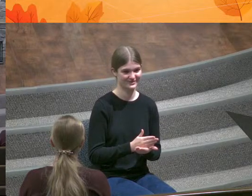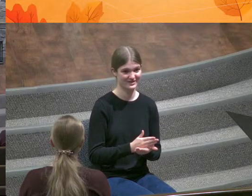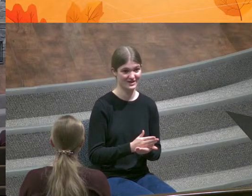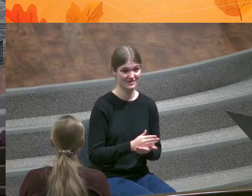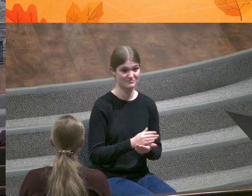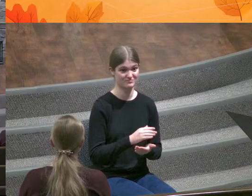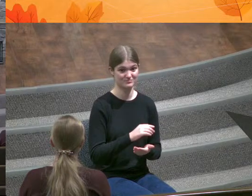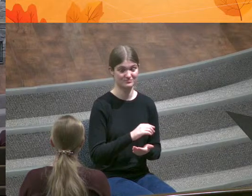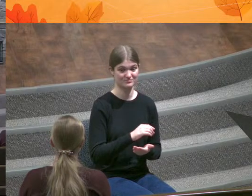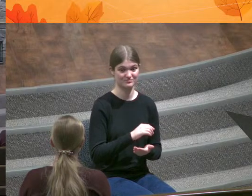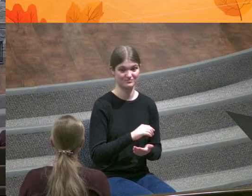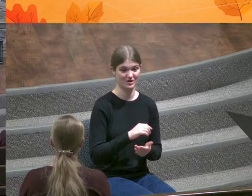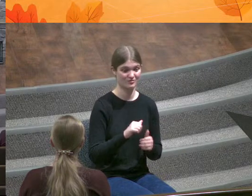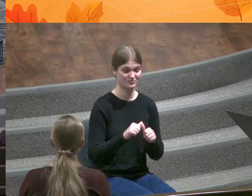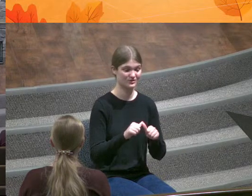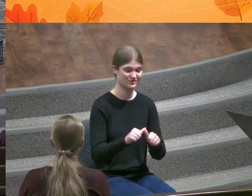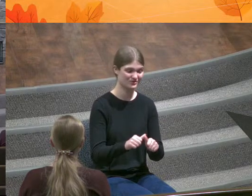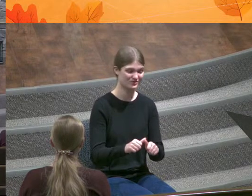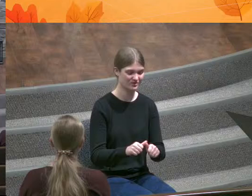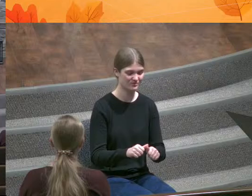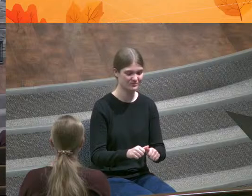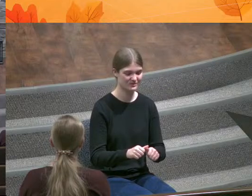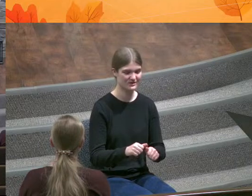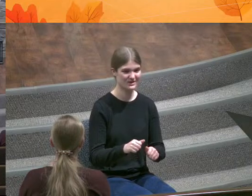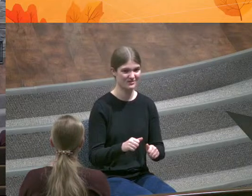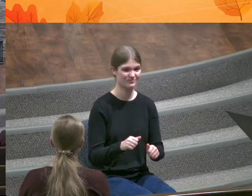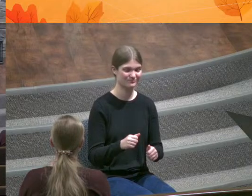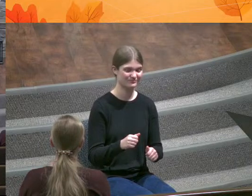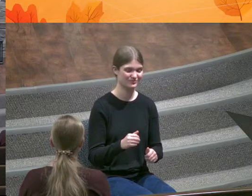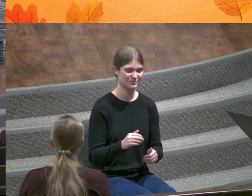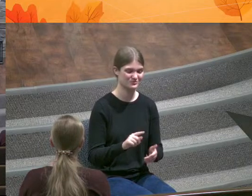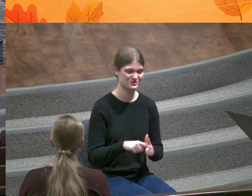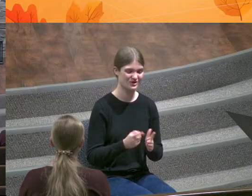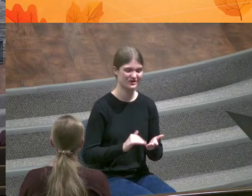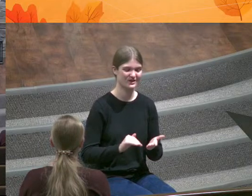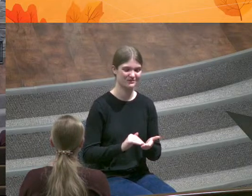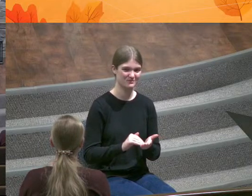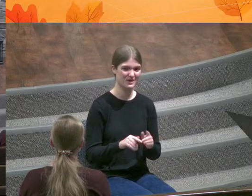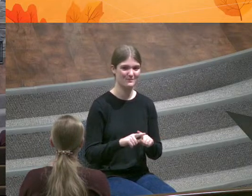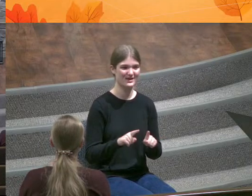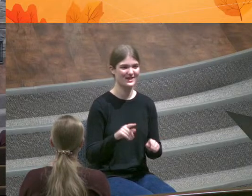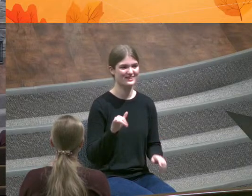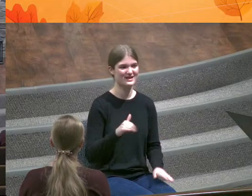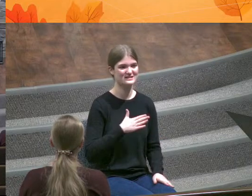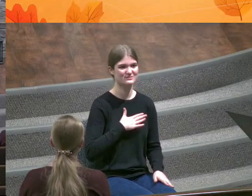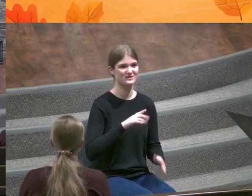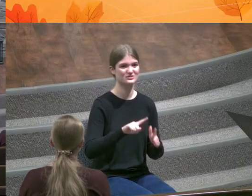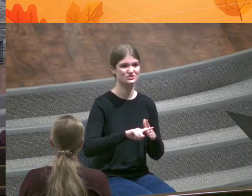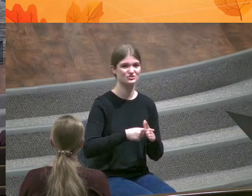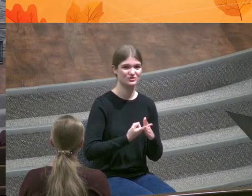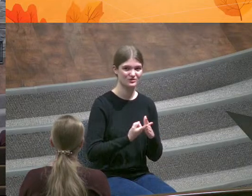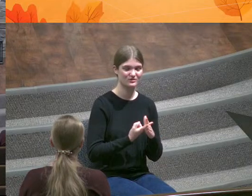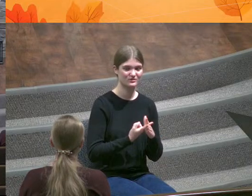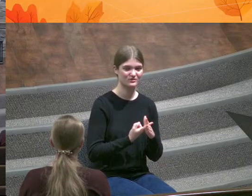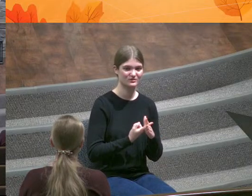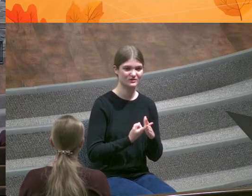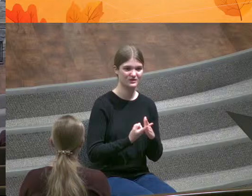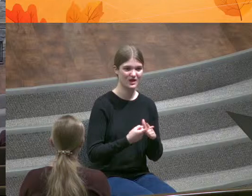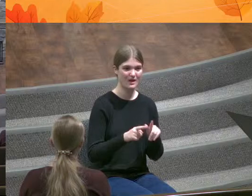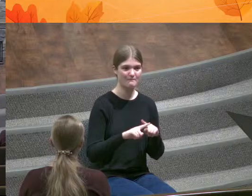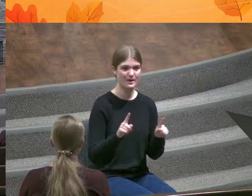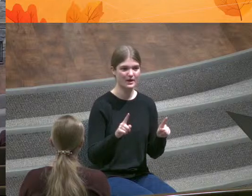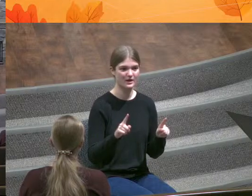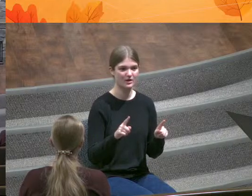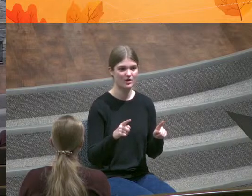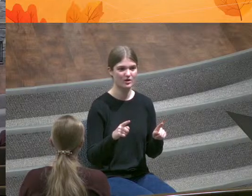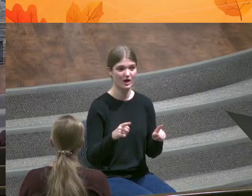Y'all keep going. I'll get composed in a minute. And then we pick up and we keep going. So that's my start. But can I